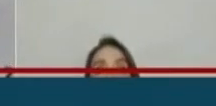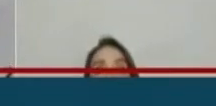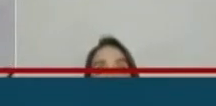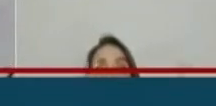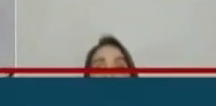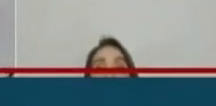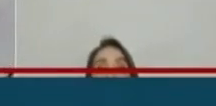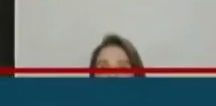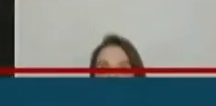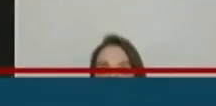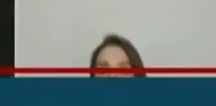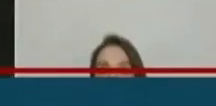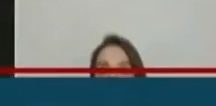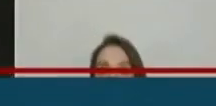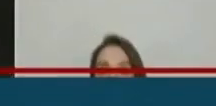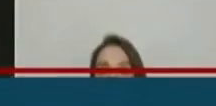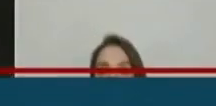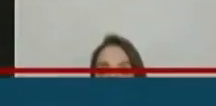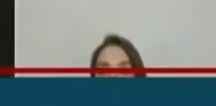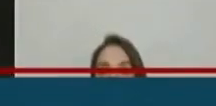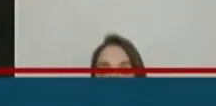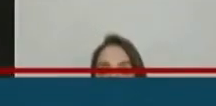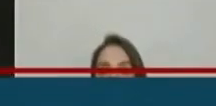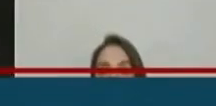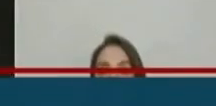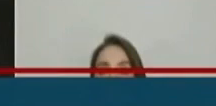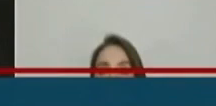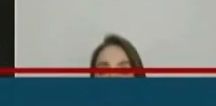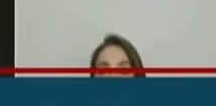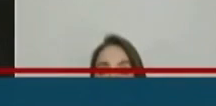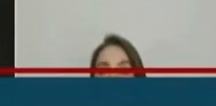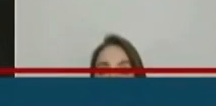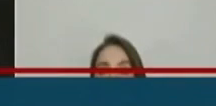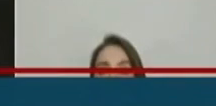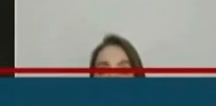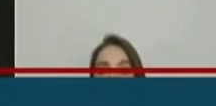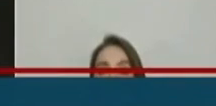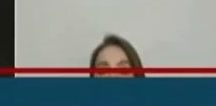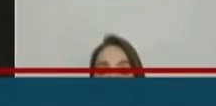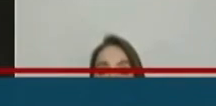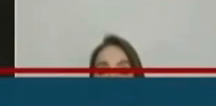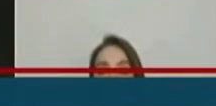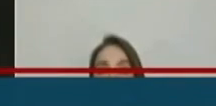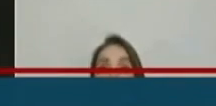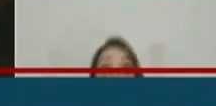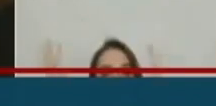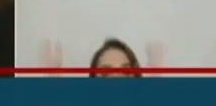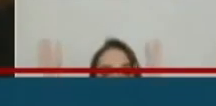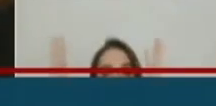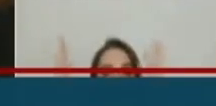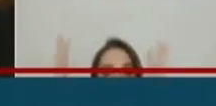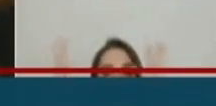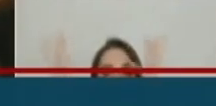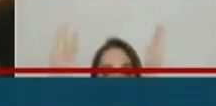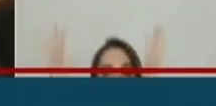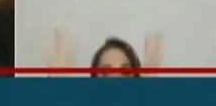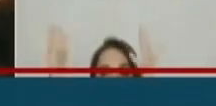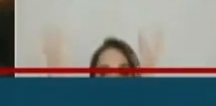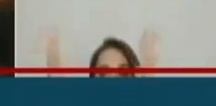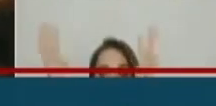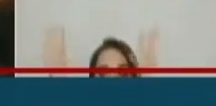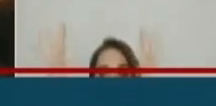of Boric's electoral victory was signed by the Cosmodin authorities before it was read out to those attending. The proclamation was then handed over to the